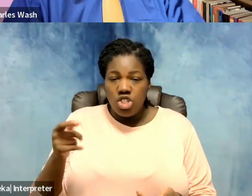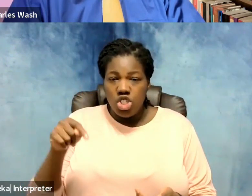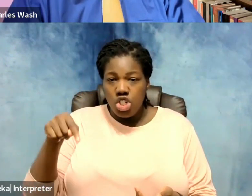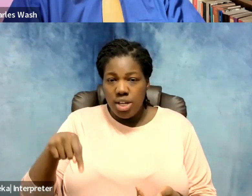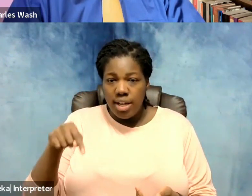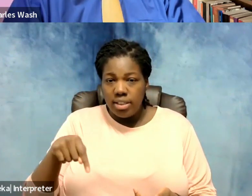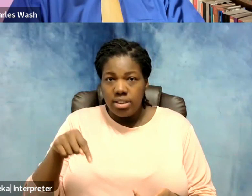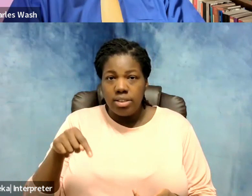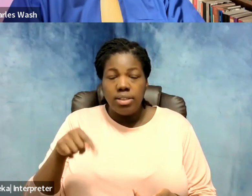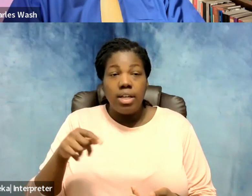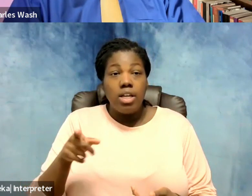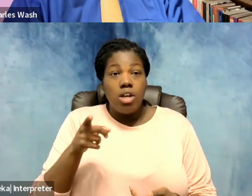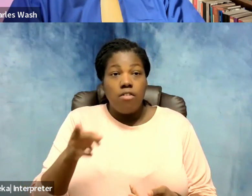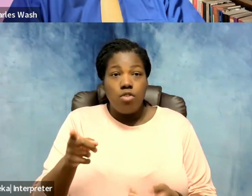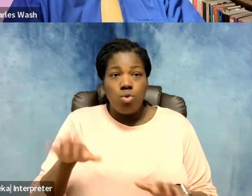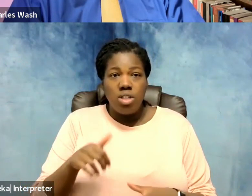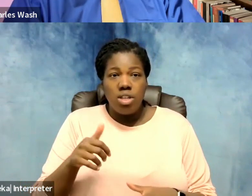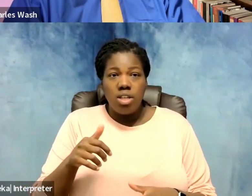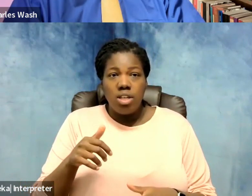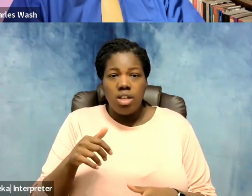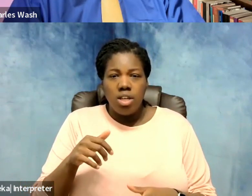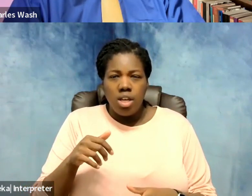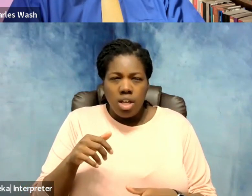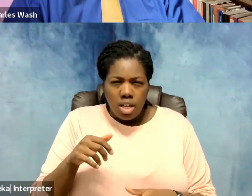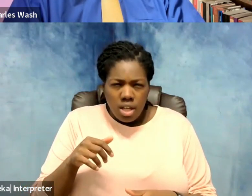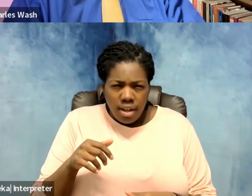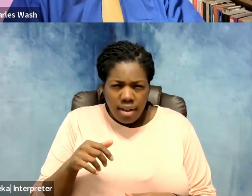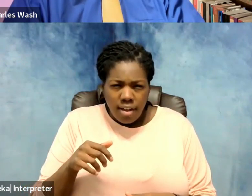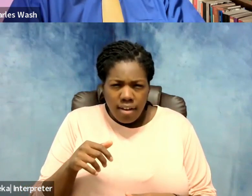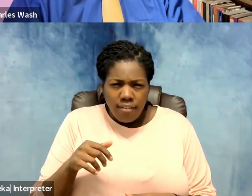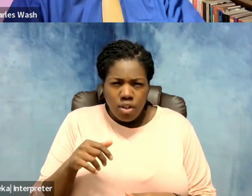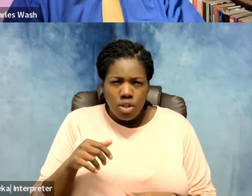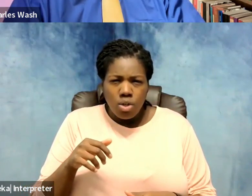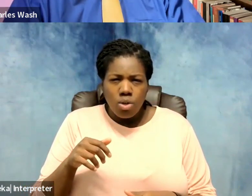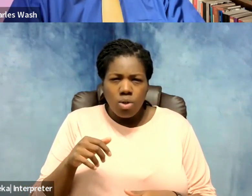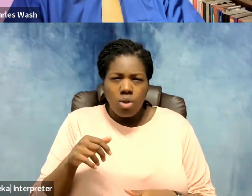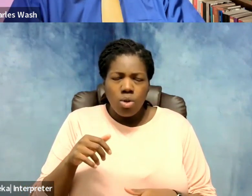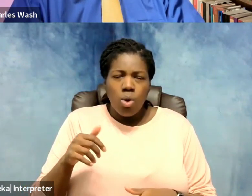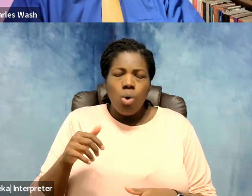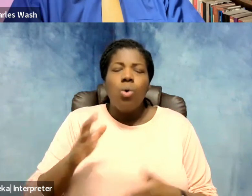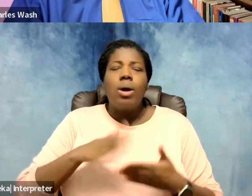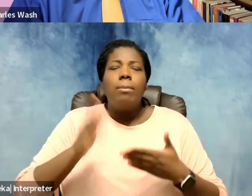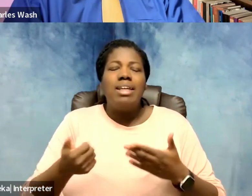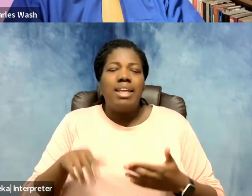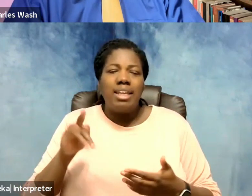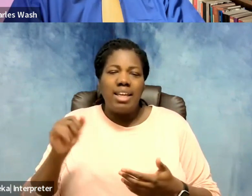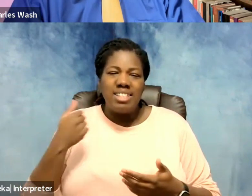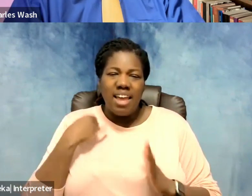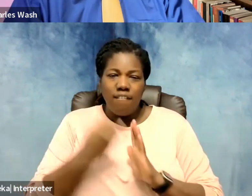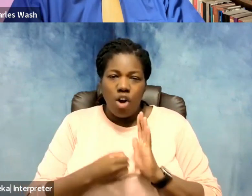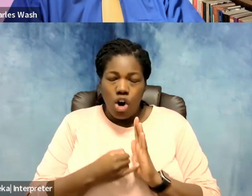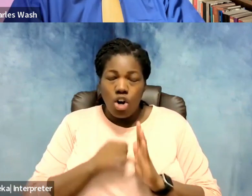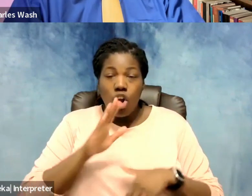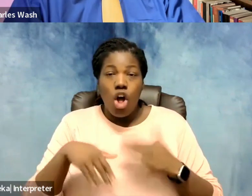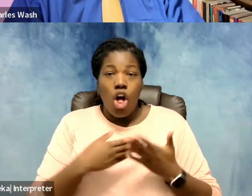here. Have you done any kits that add art? So from STEM to STEM? Absolutely. Every single one of